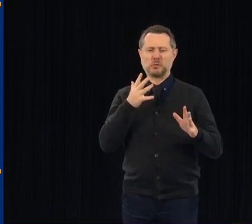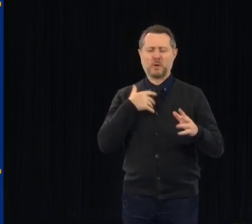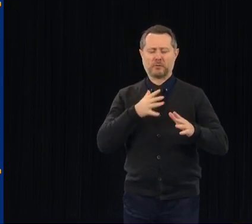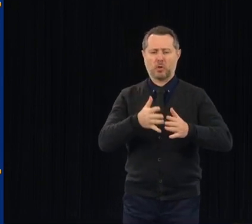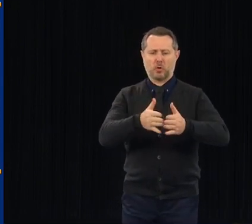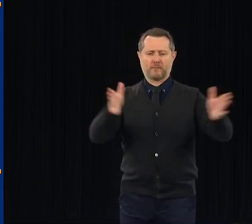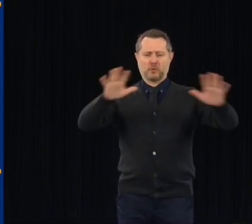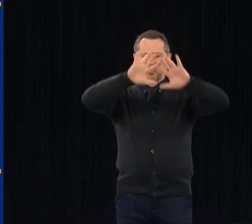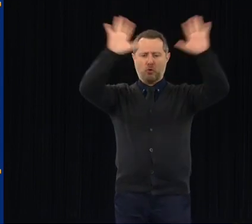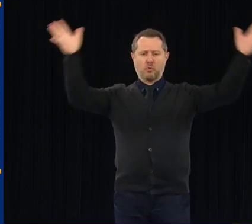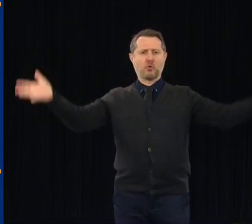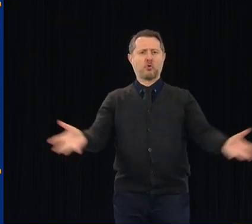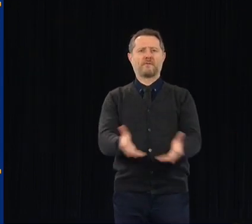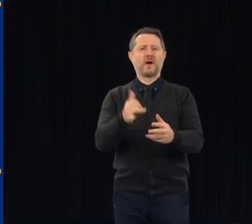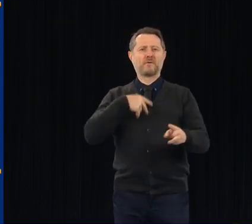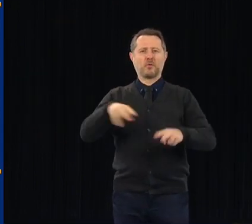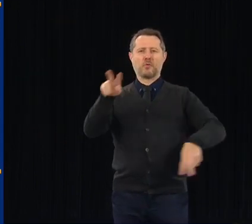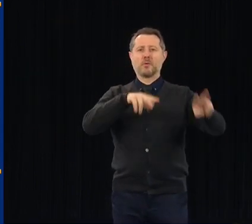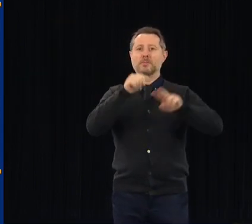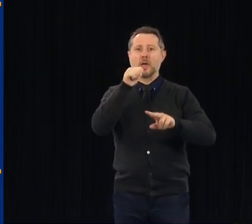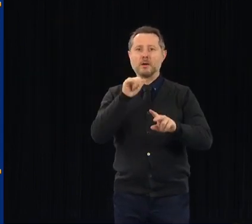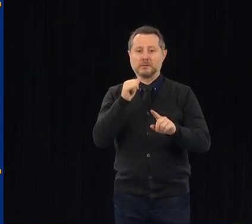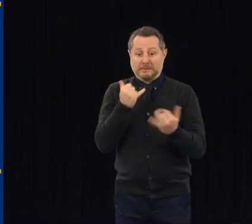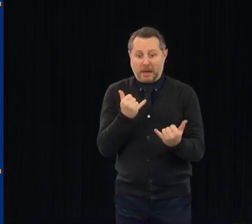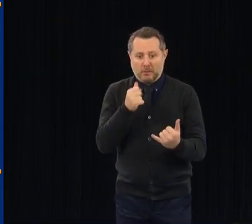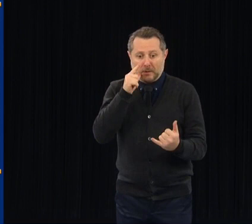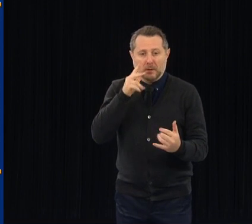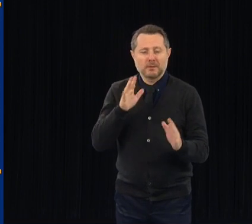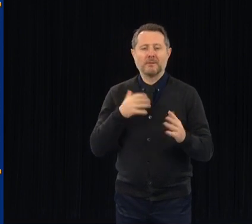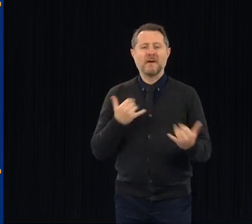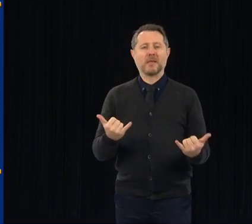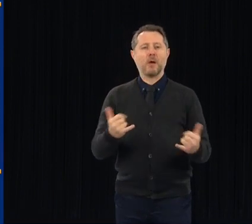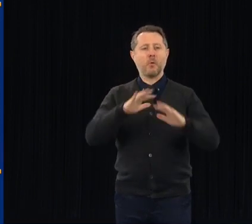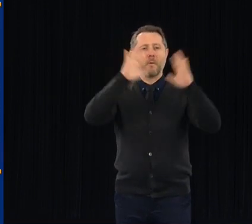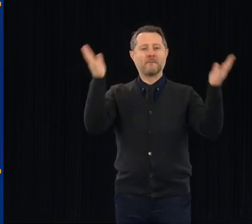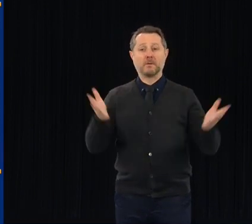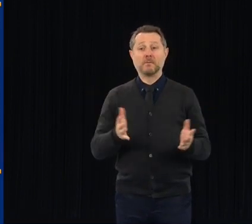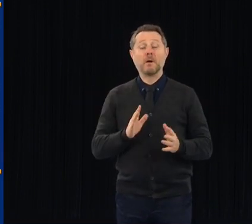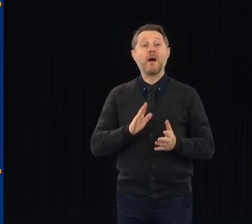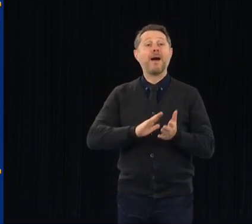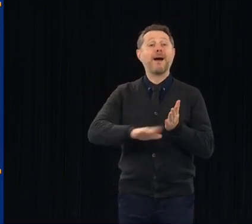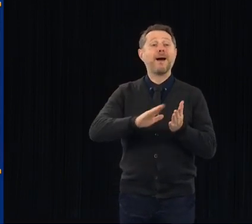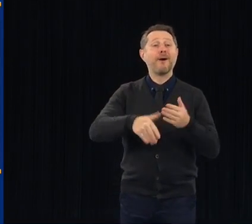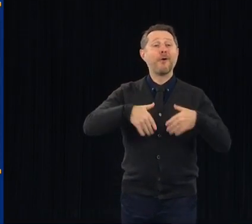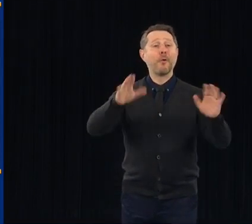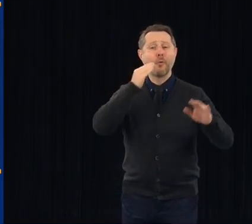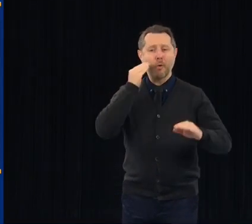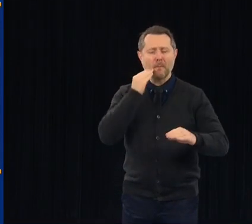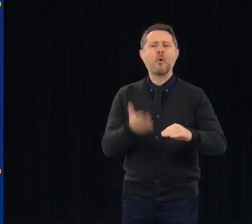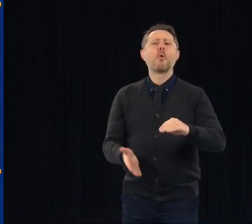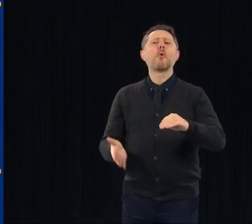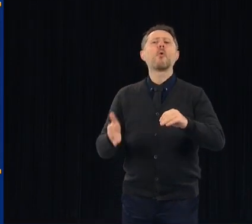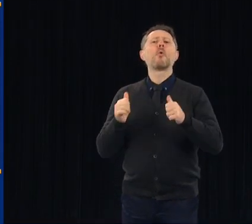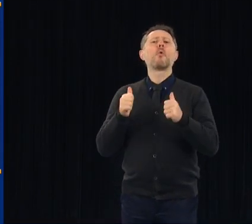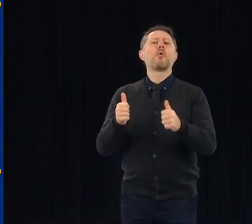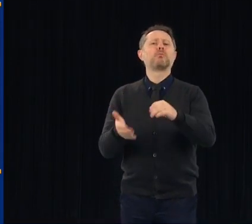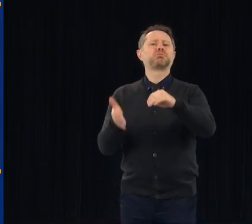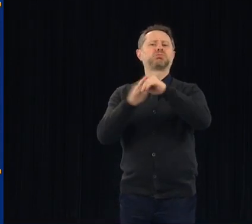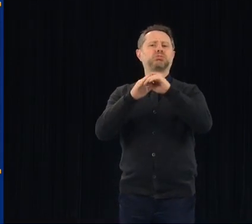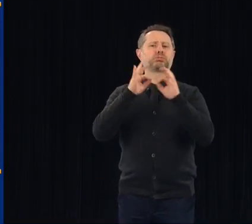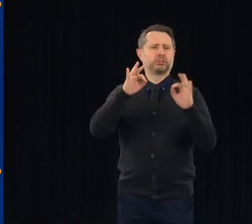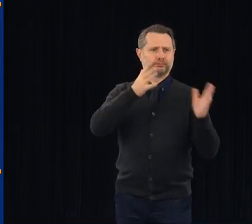pattern. Discharge rate is way up, and that's great news. And